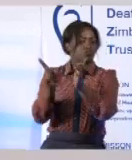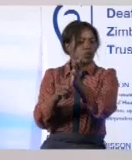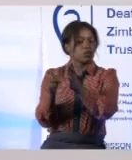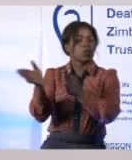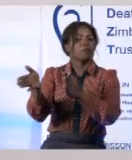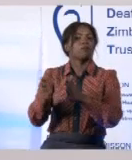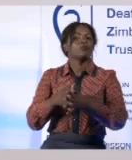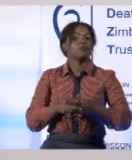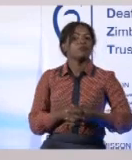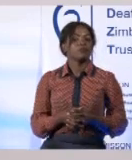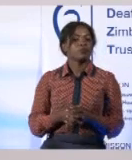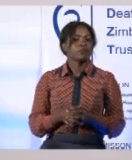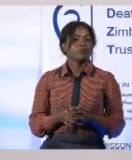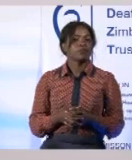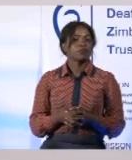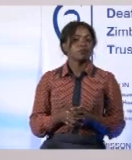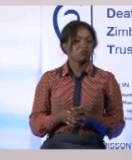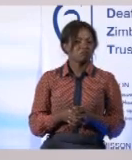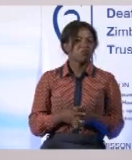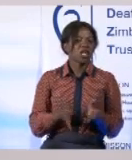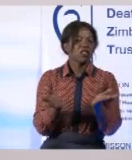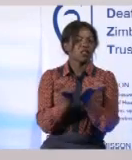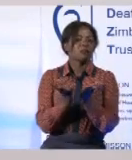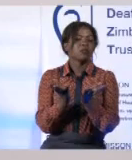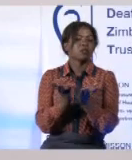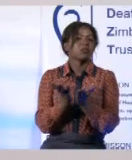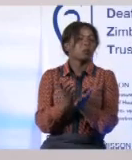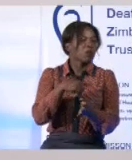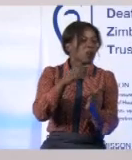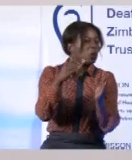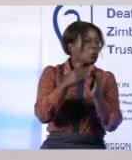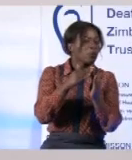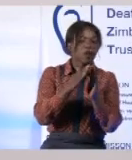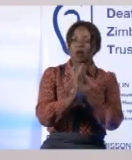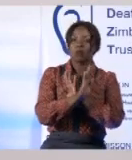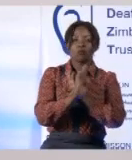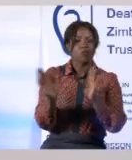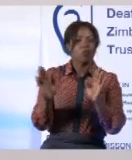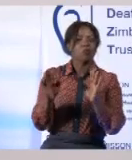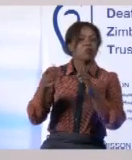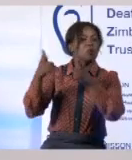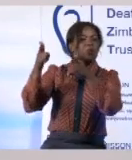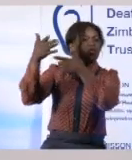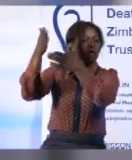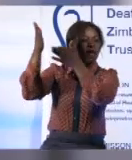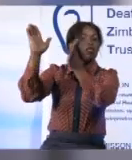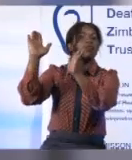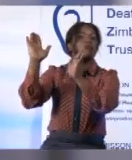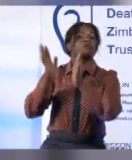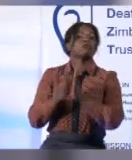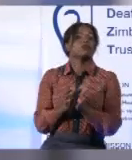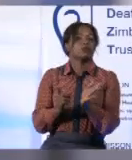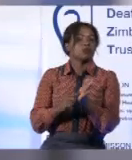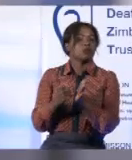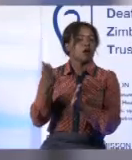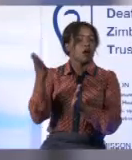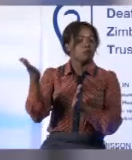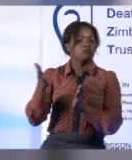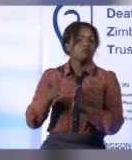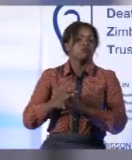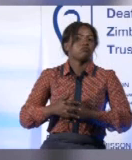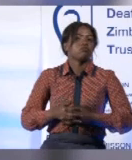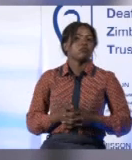And for you? Yeah, it's the same thing. That's how we do. We don't take our clients home.